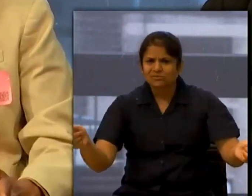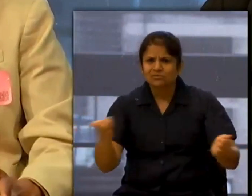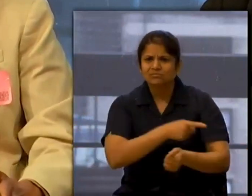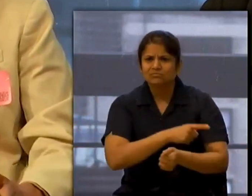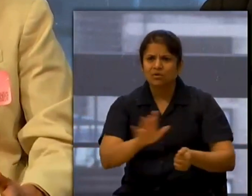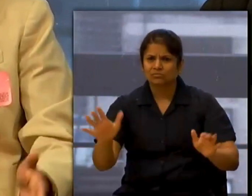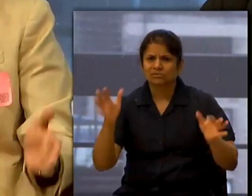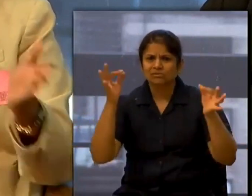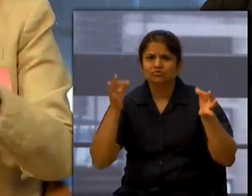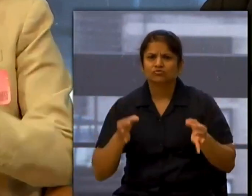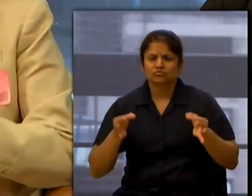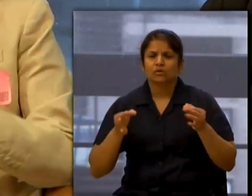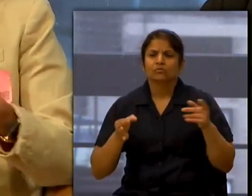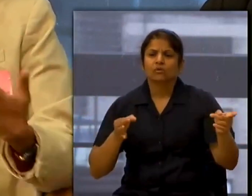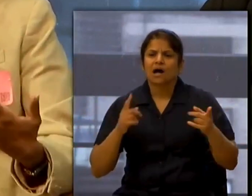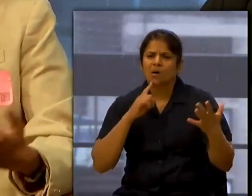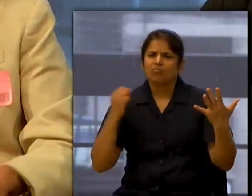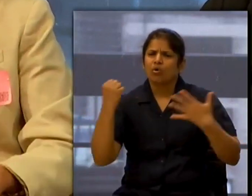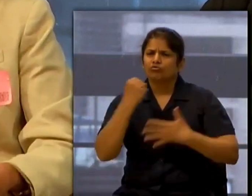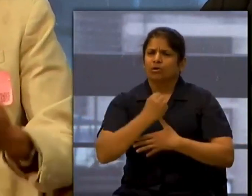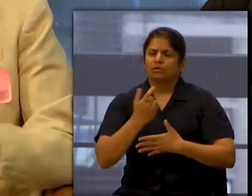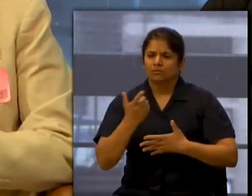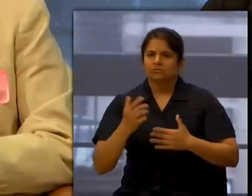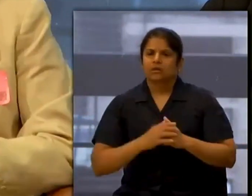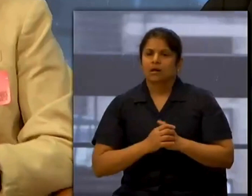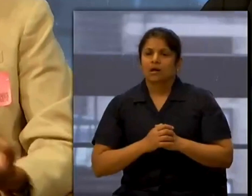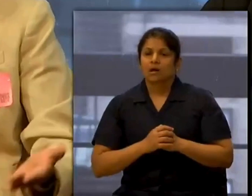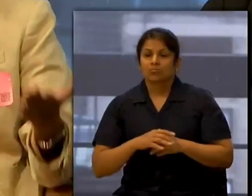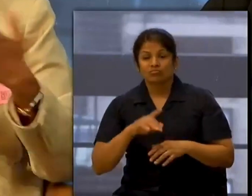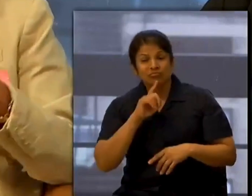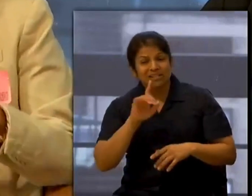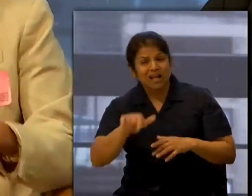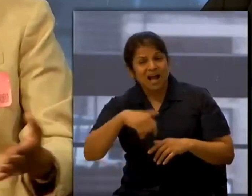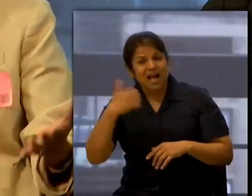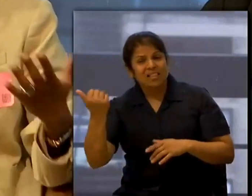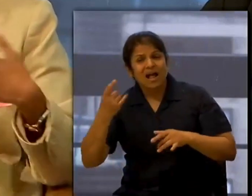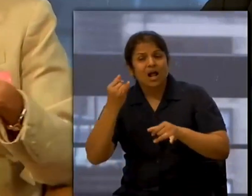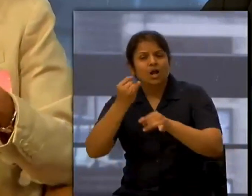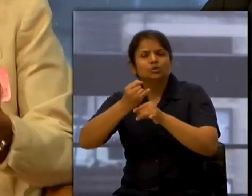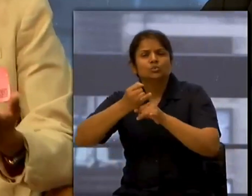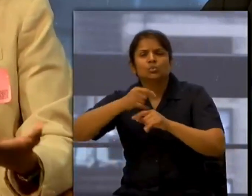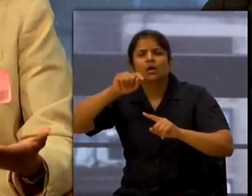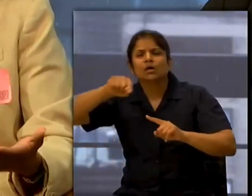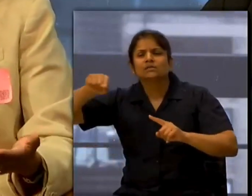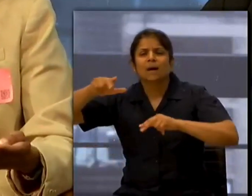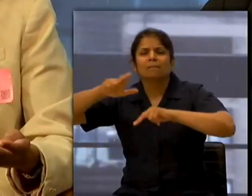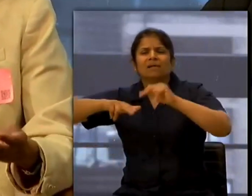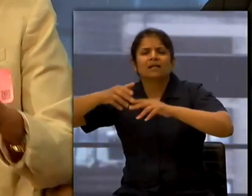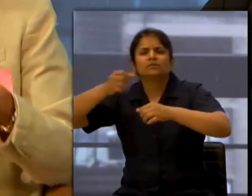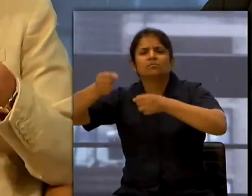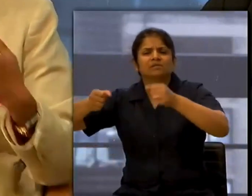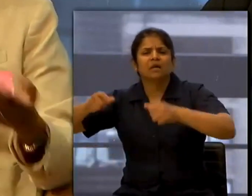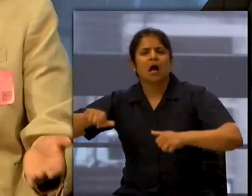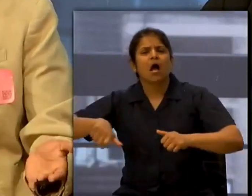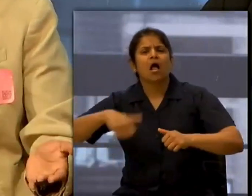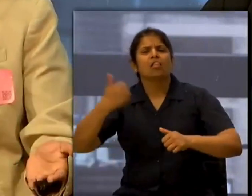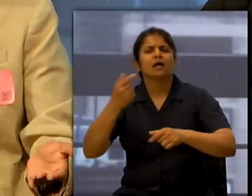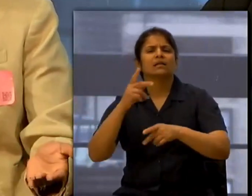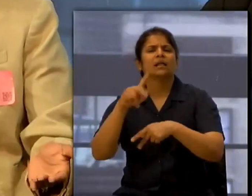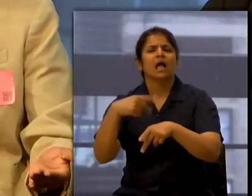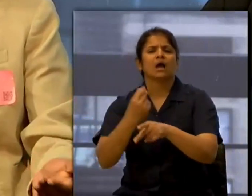form of care, and institutions as a sort of alternative form of care, under certain conditions, because that's what overwhelming majority